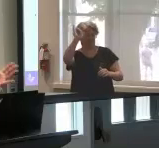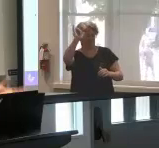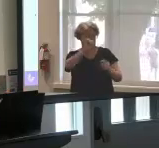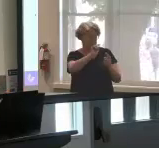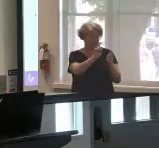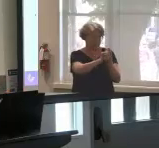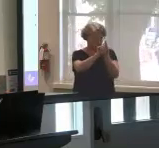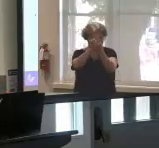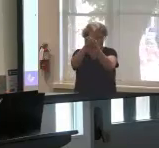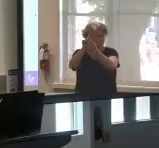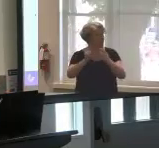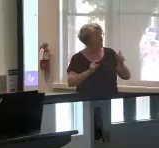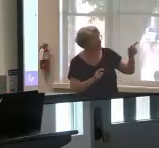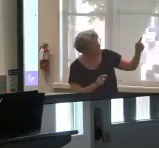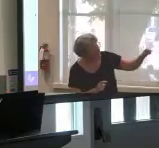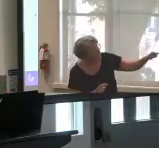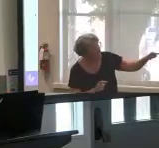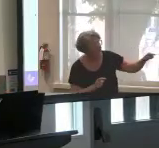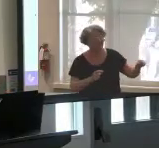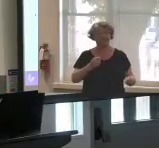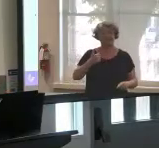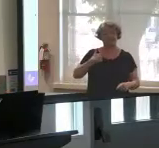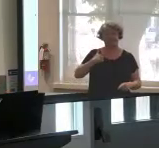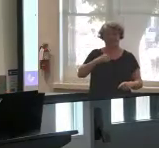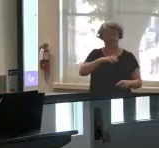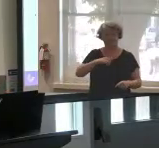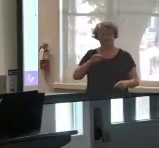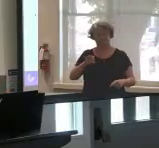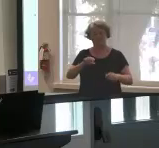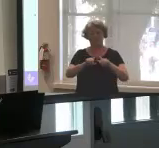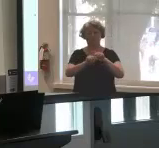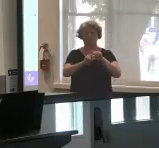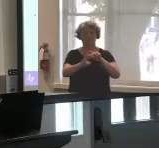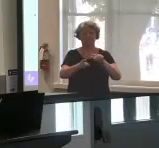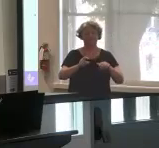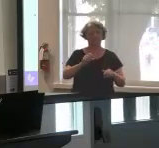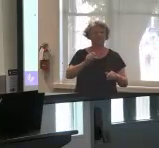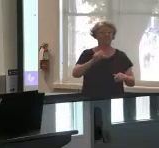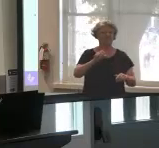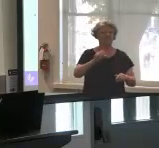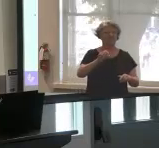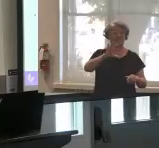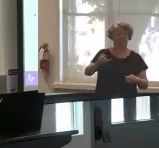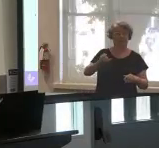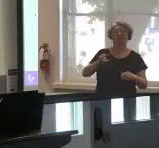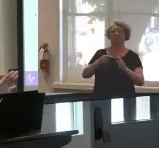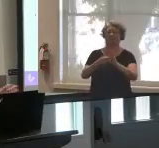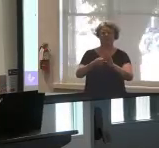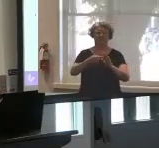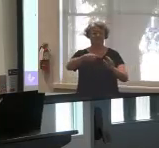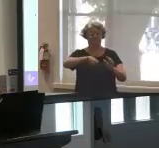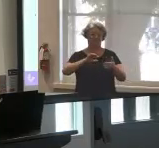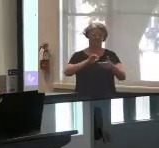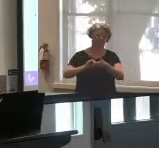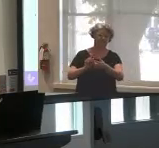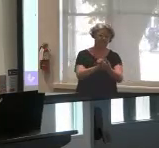project we did with the Canadian Council of Refugees, for refugees, which FCJ is a part of. That's how I'm representing them here today. And